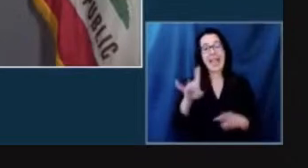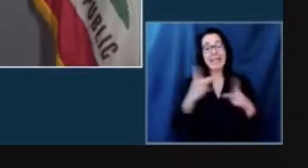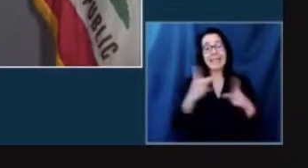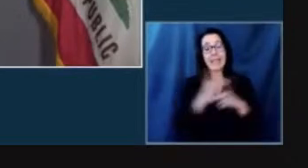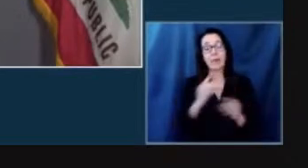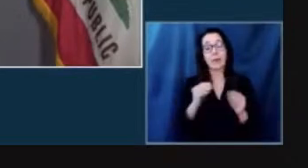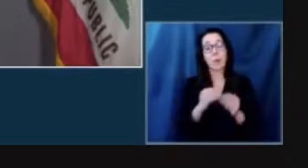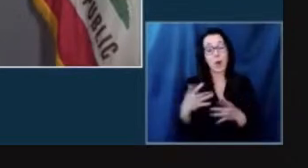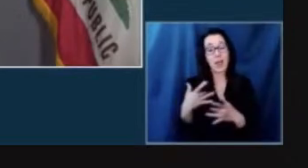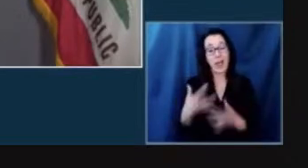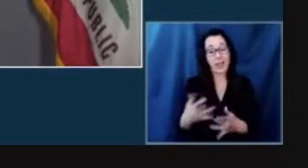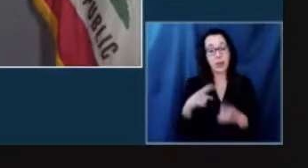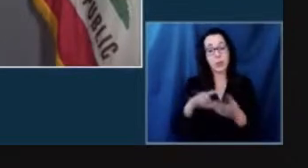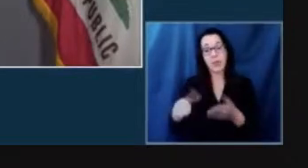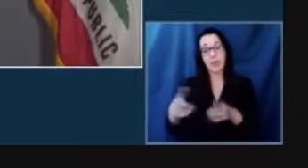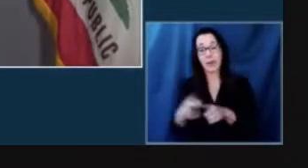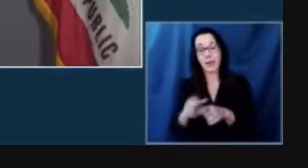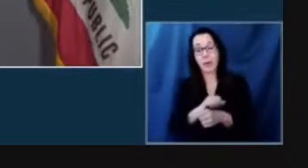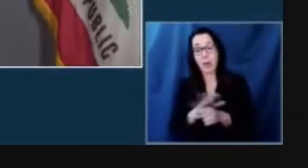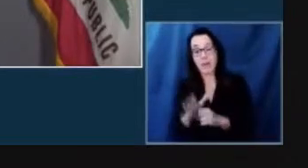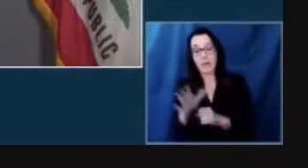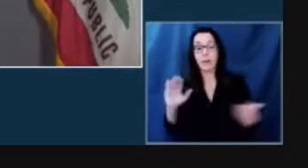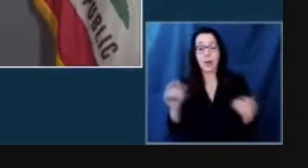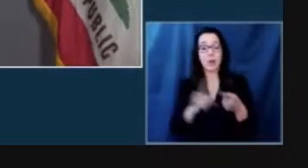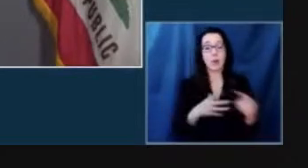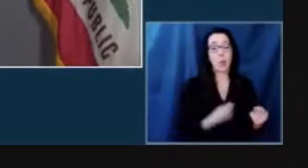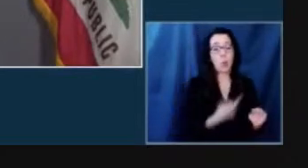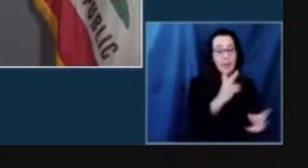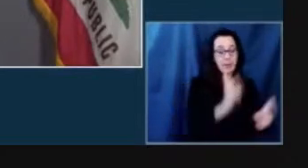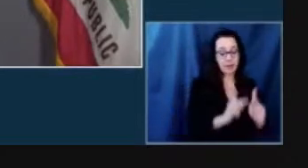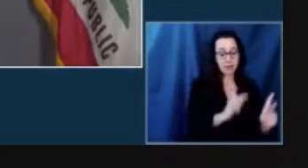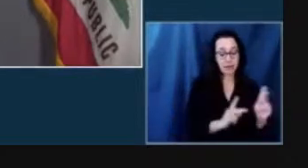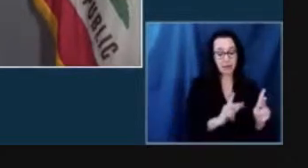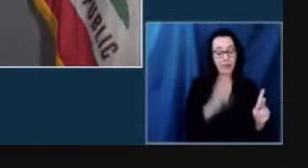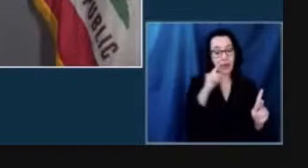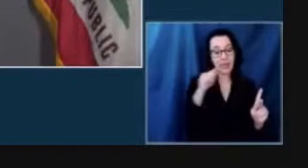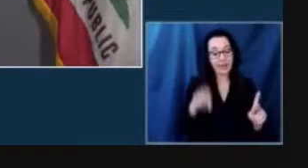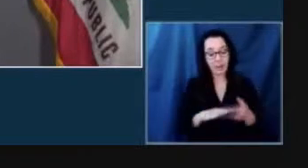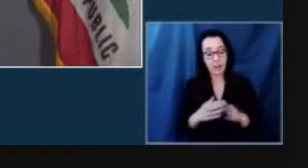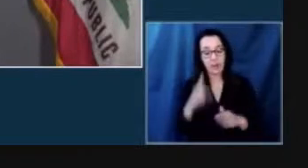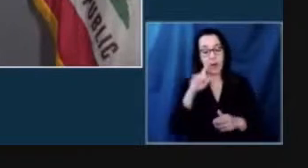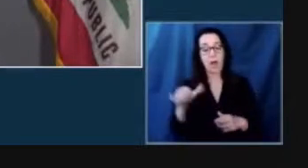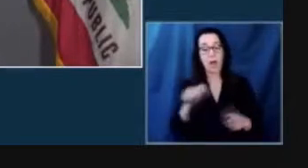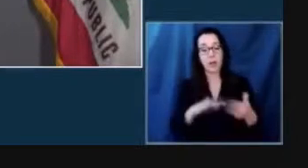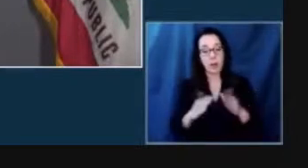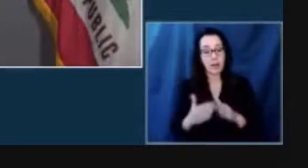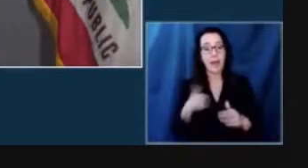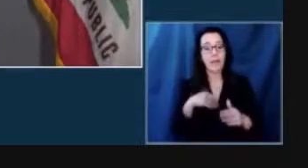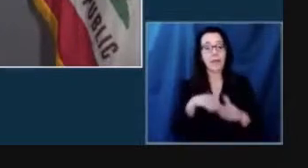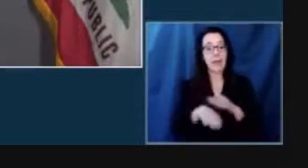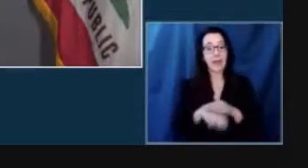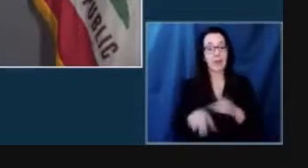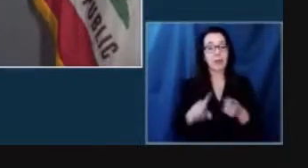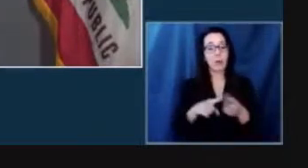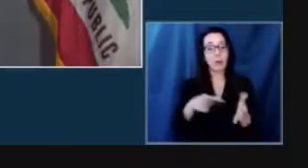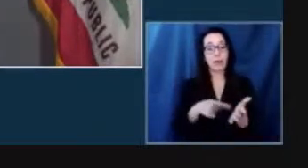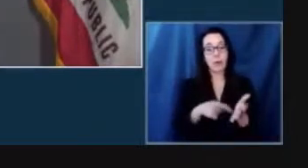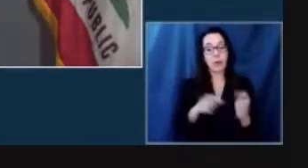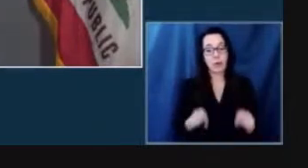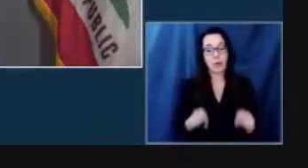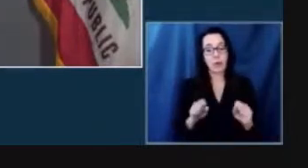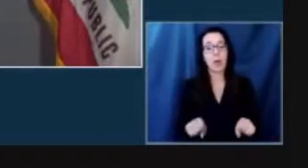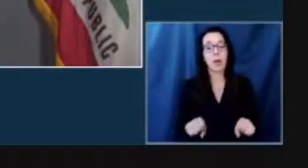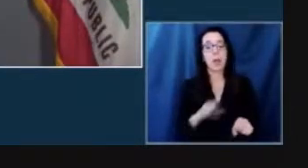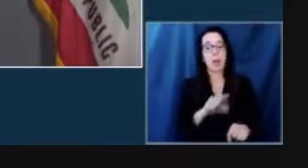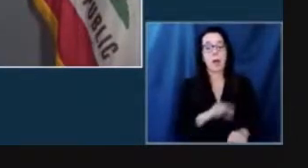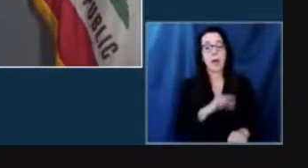than their white counterparts. For this community, for other communities, having access to affordable quality healthcare is a life